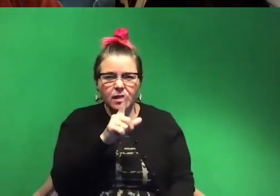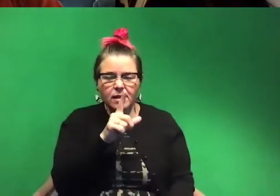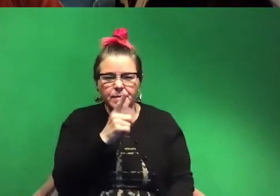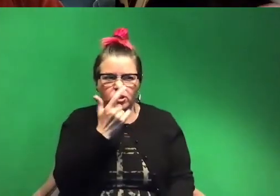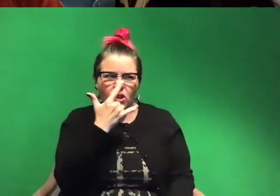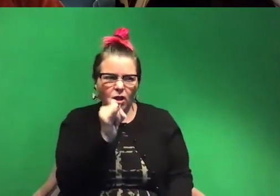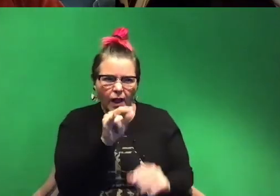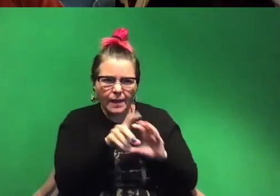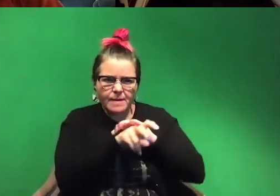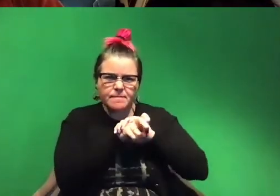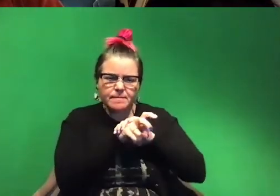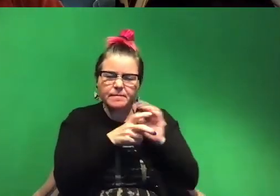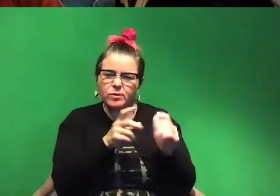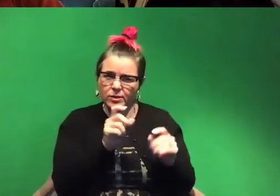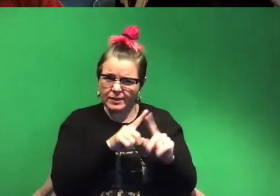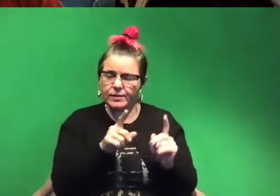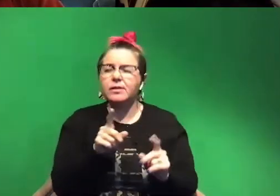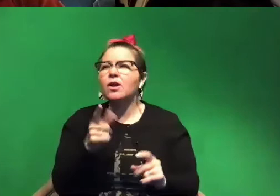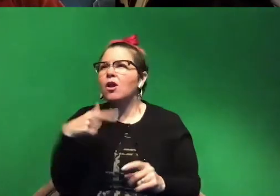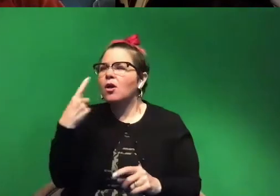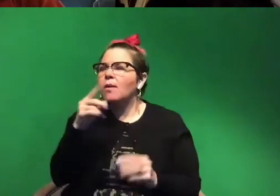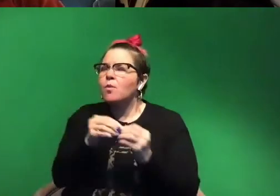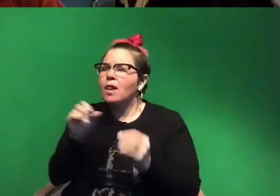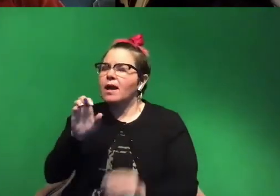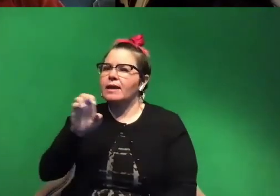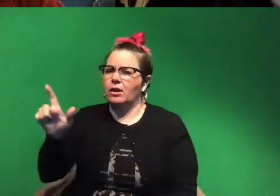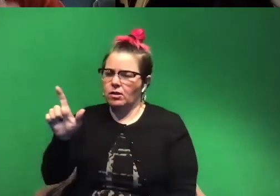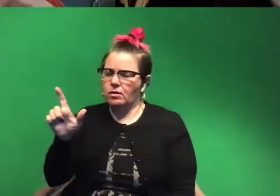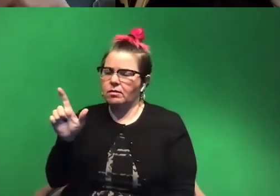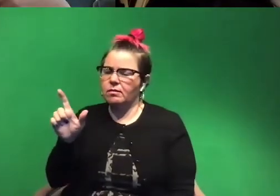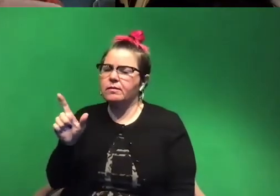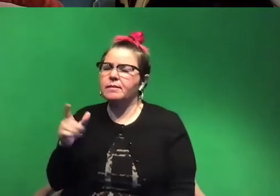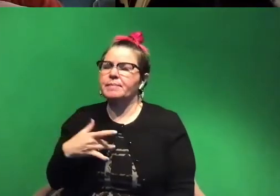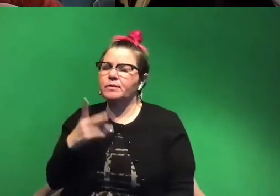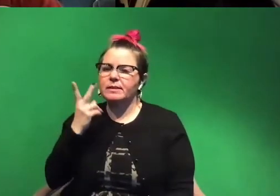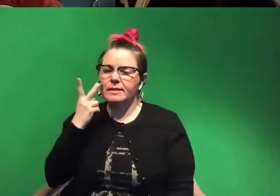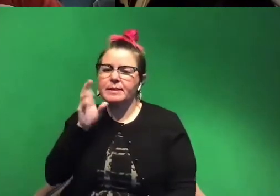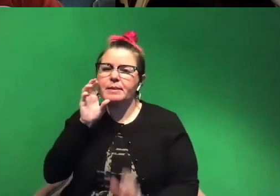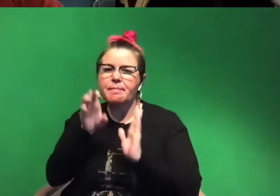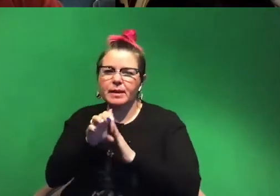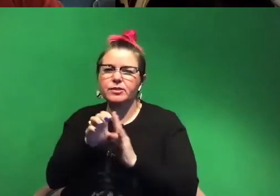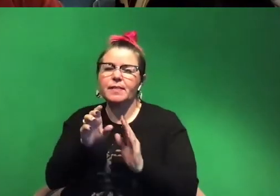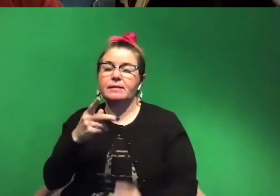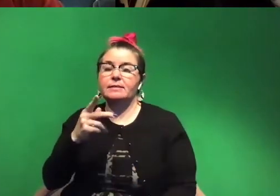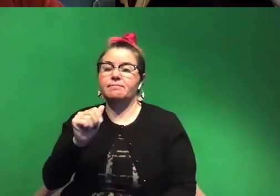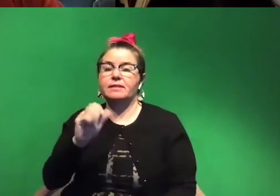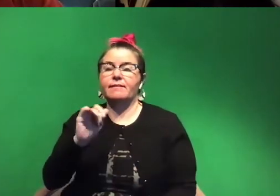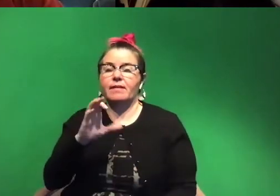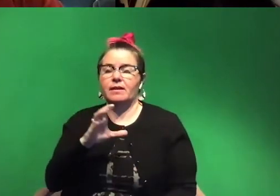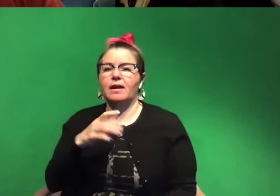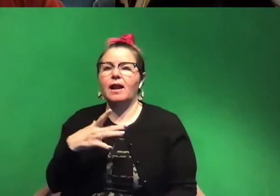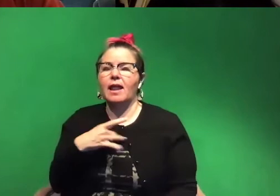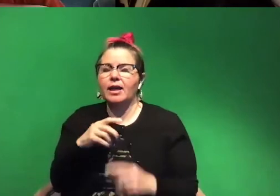different? They look more like an eel. So a lot of the times you'll see the pictures of them, and that's the Pacific species. They like to curl